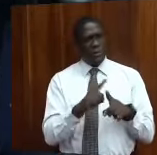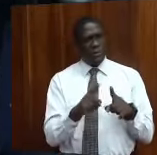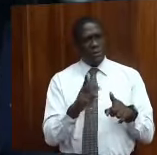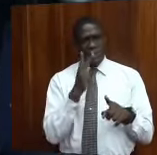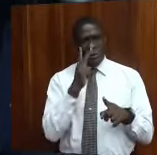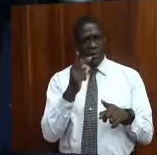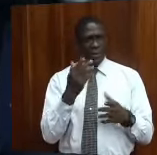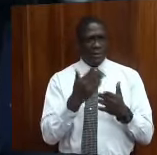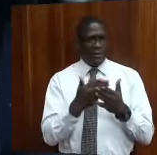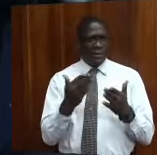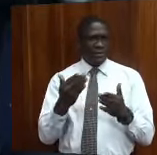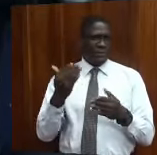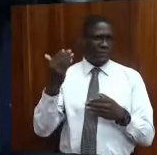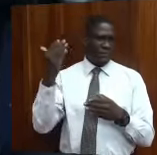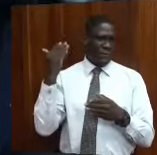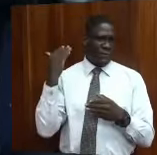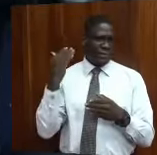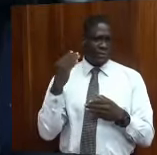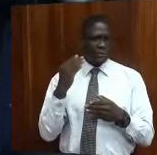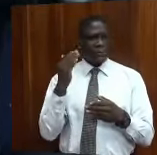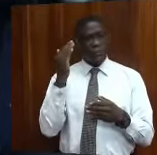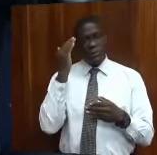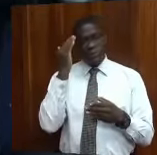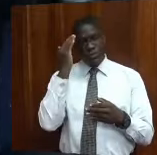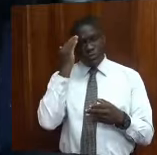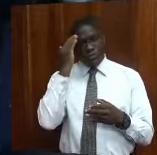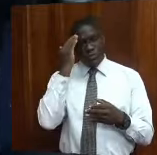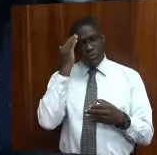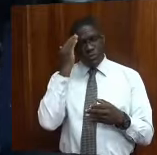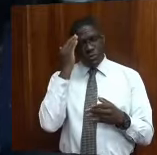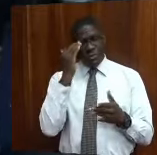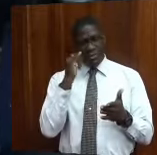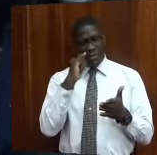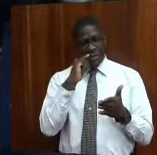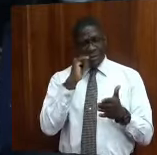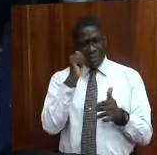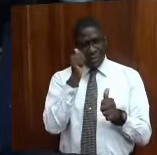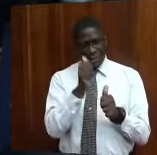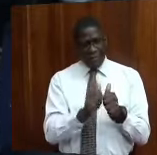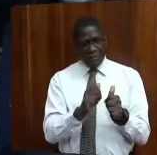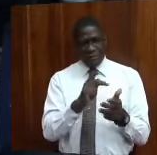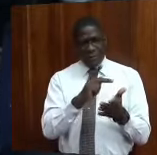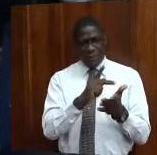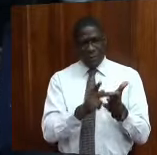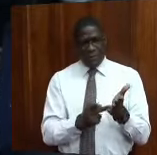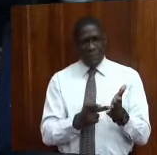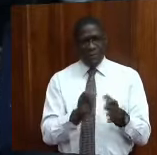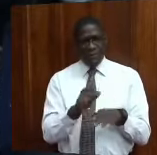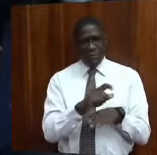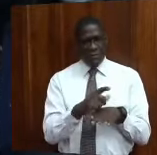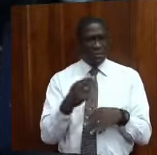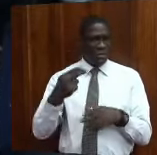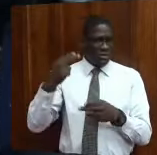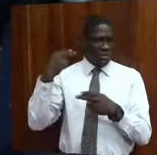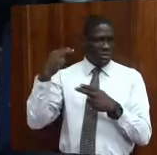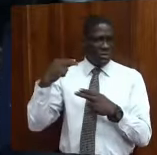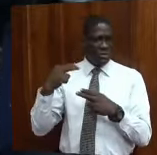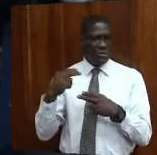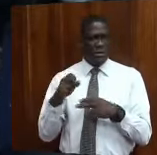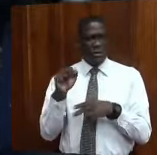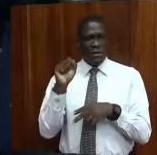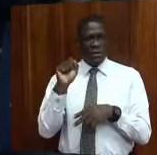development of St. Lucia at every critical juncture in our history since 1950. And to the people of St.